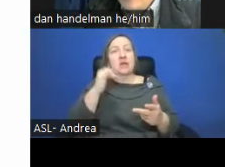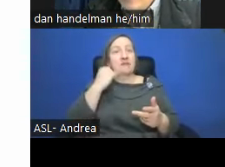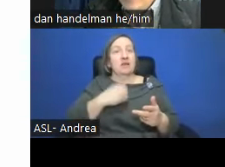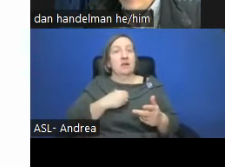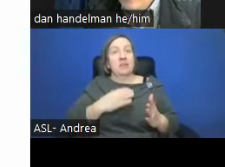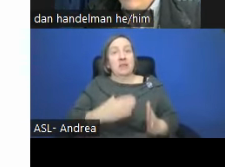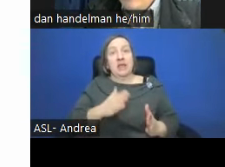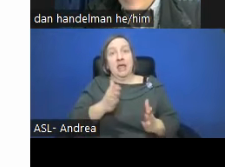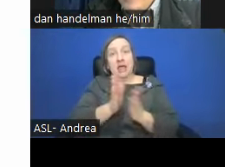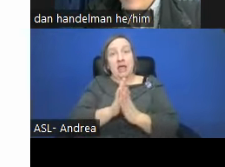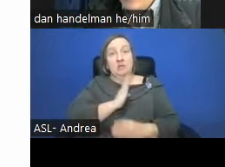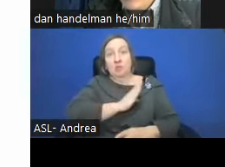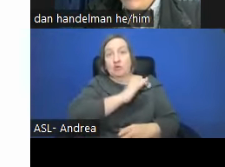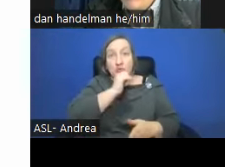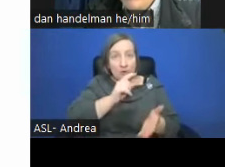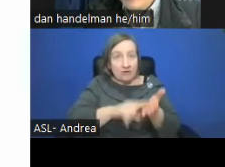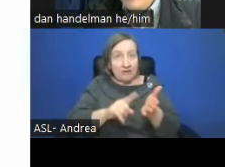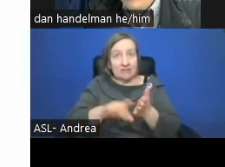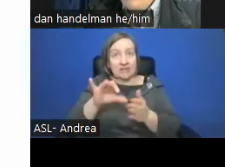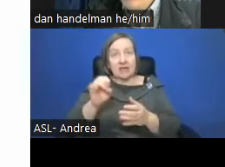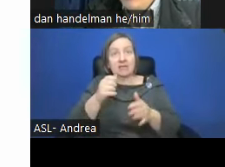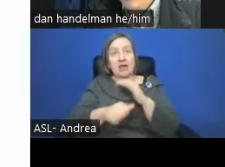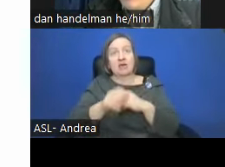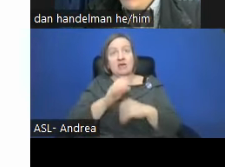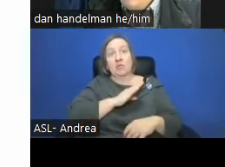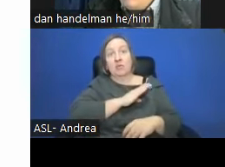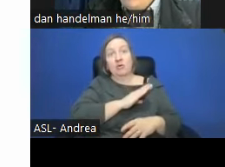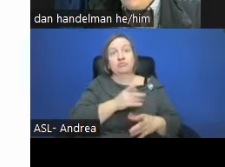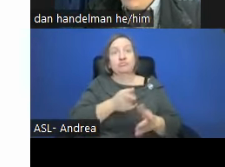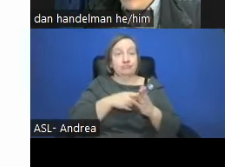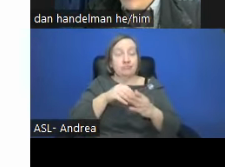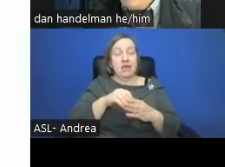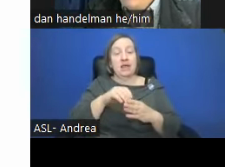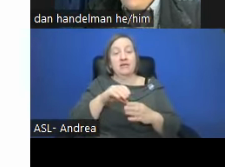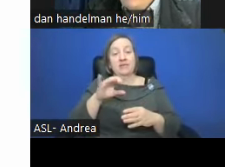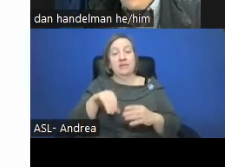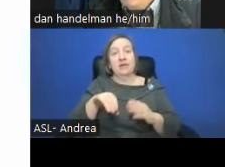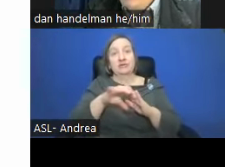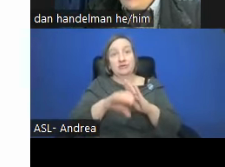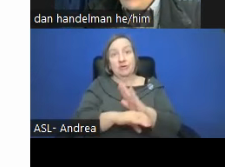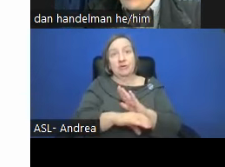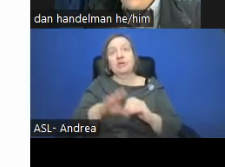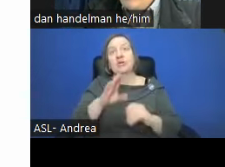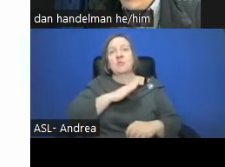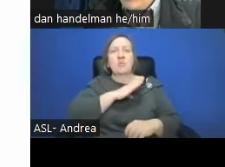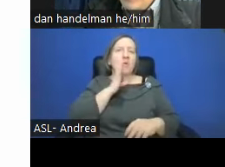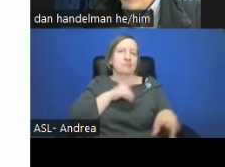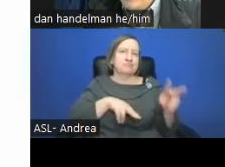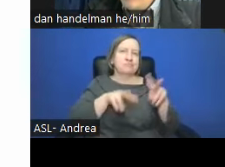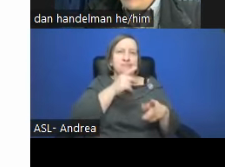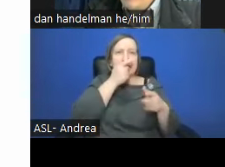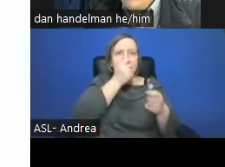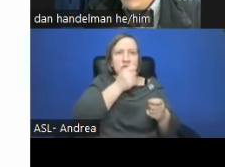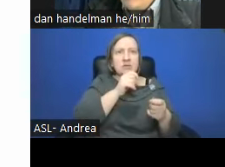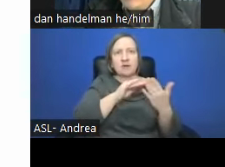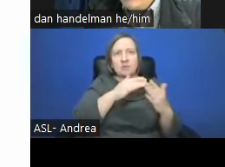not to investigate a case that falls under the board's mandate and the charter, the board shall weigh the interests of community concerns and the need for justice against